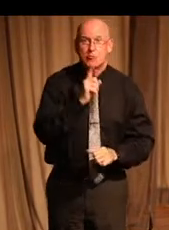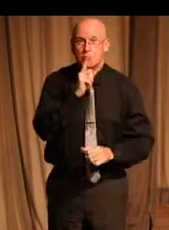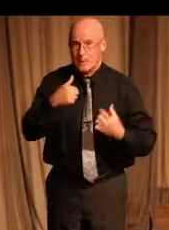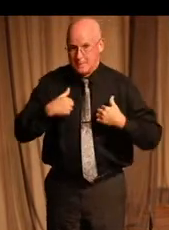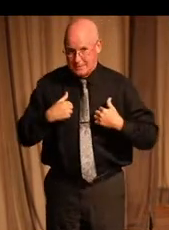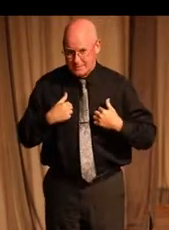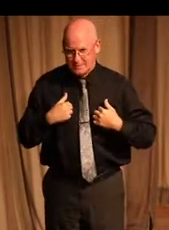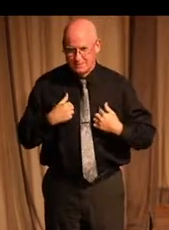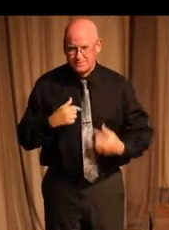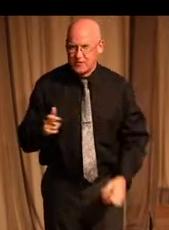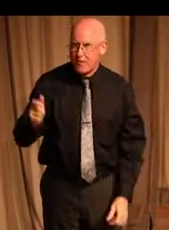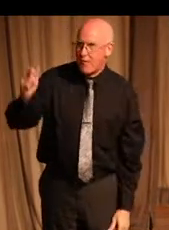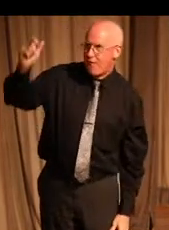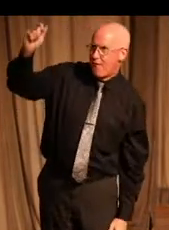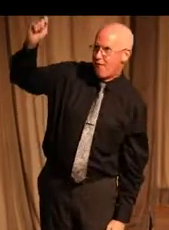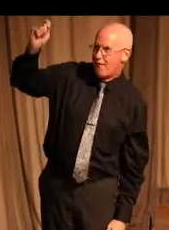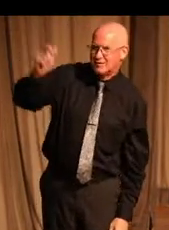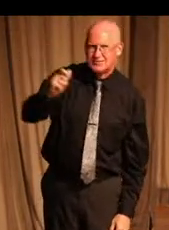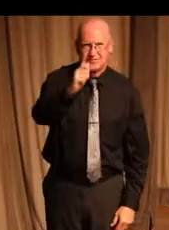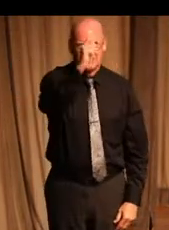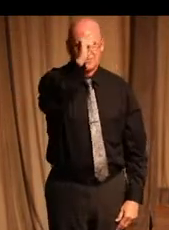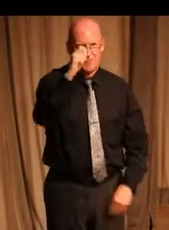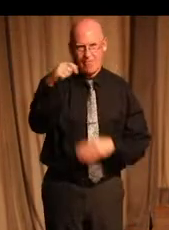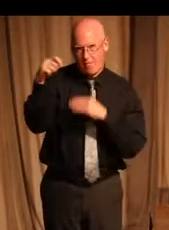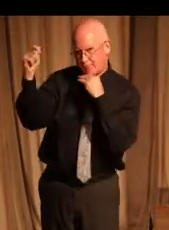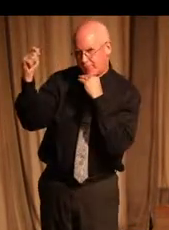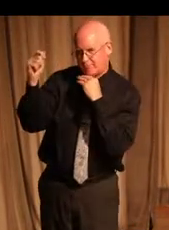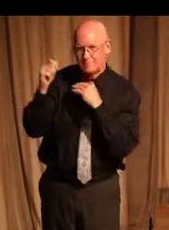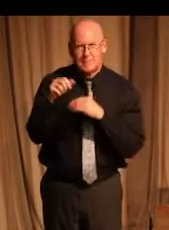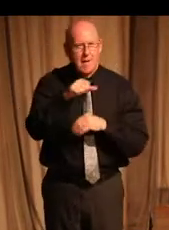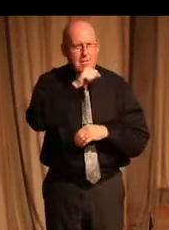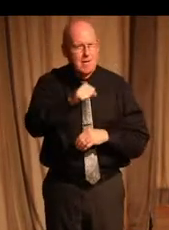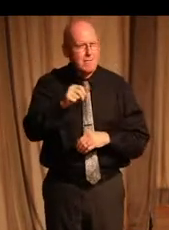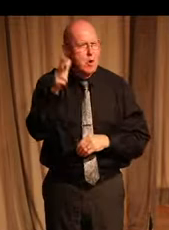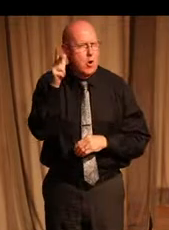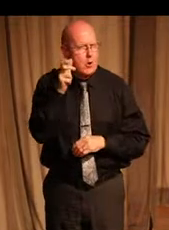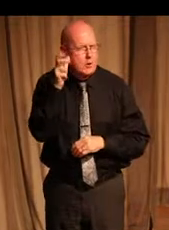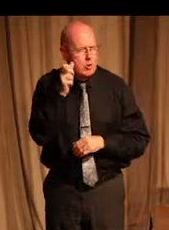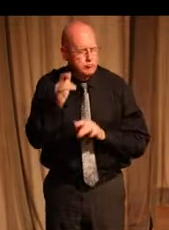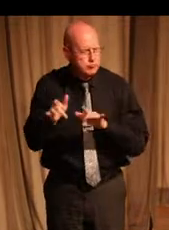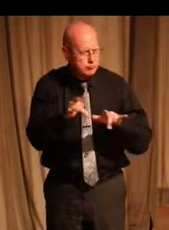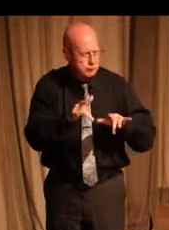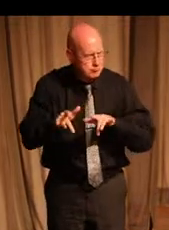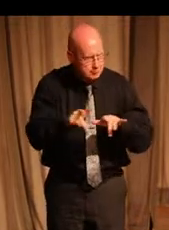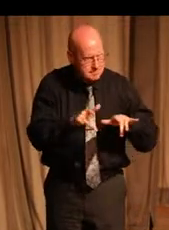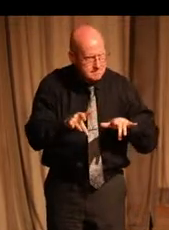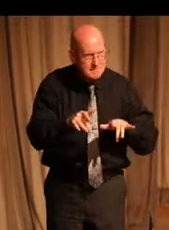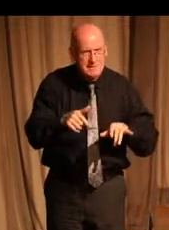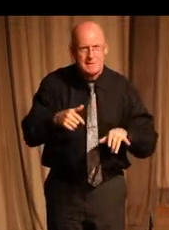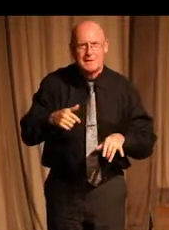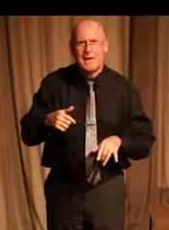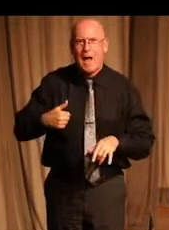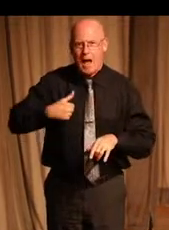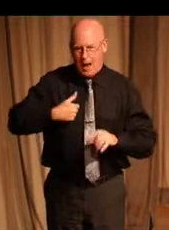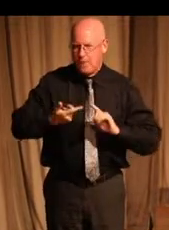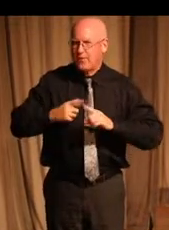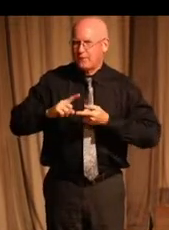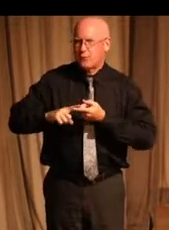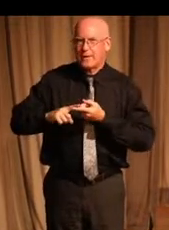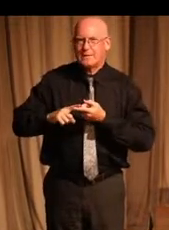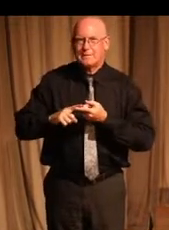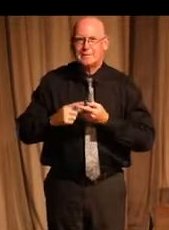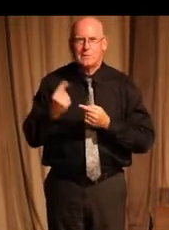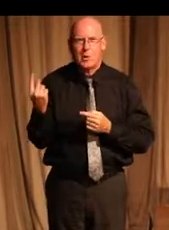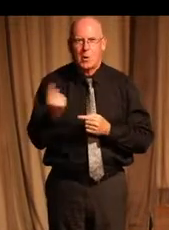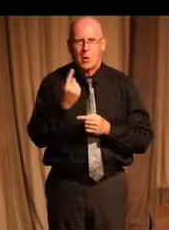takes selfies. Lots of, I love audio actually. Like, I'm the friend in the group that will turn